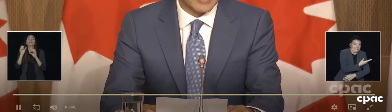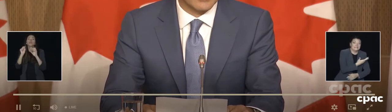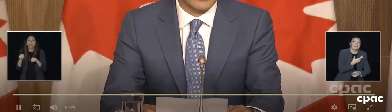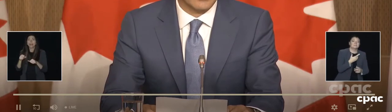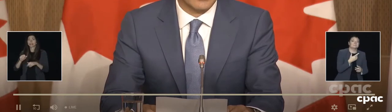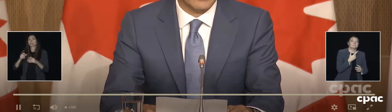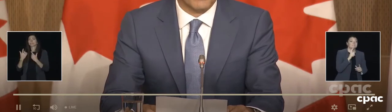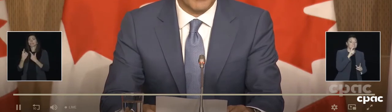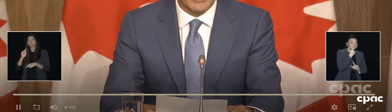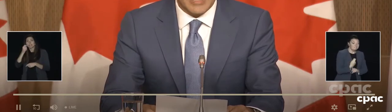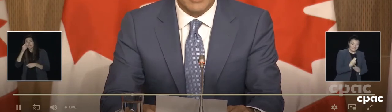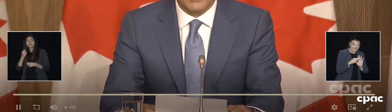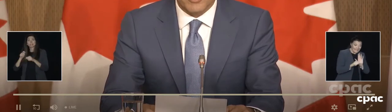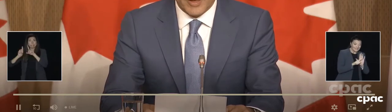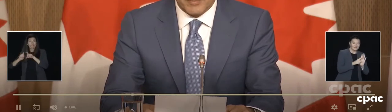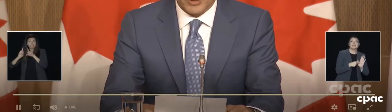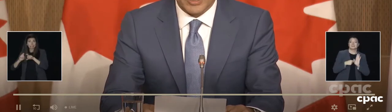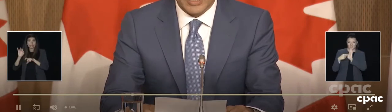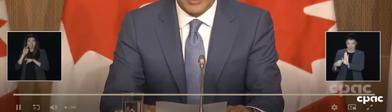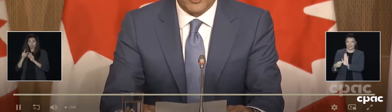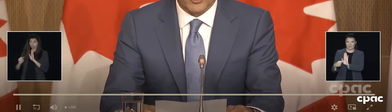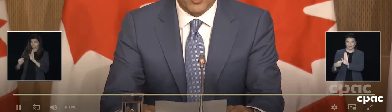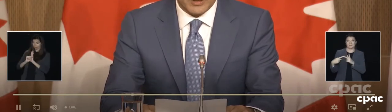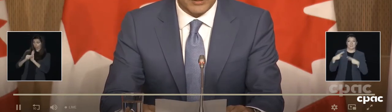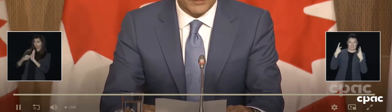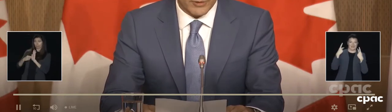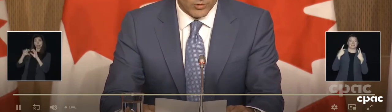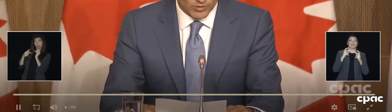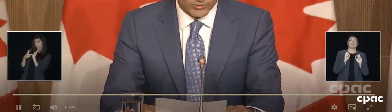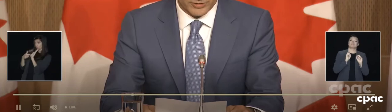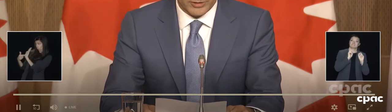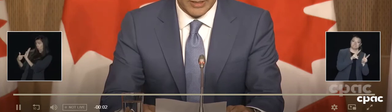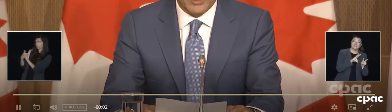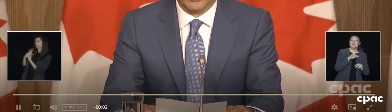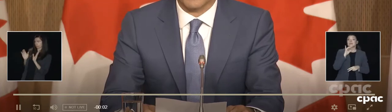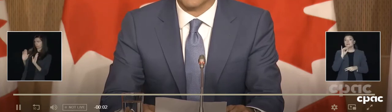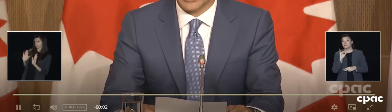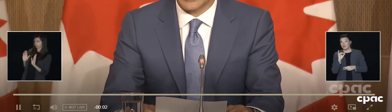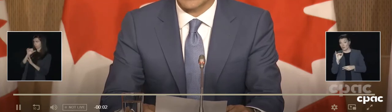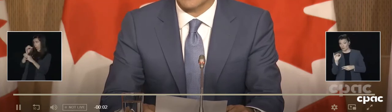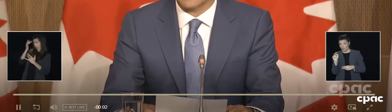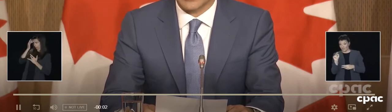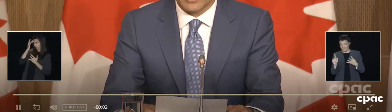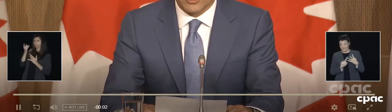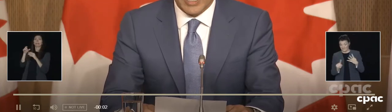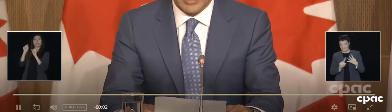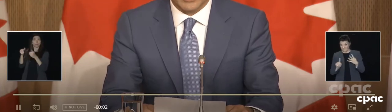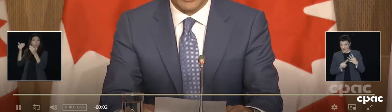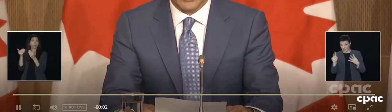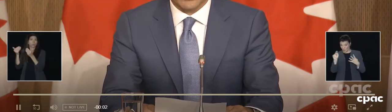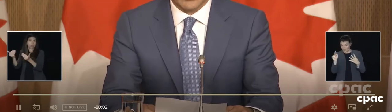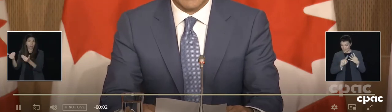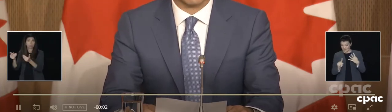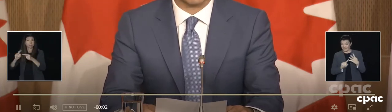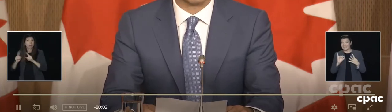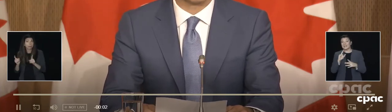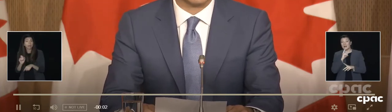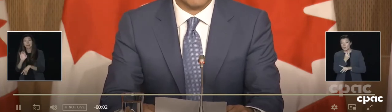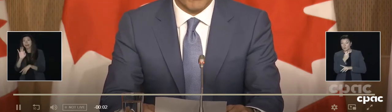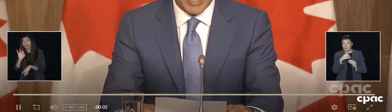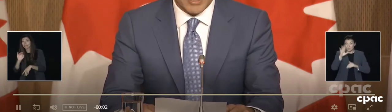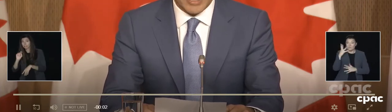COVID-19 test. But by the end of November, if you're 12 or older and want to fly or take the train, you'll have